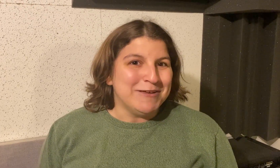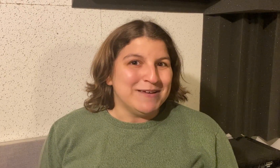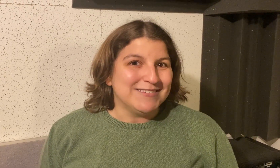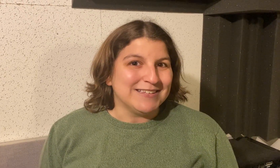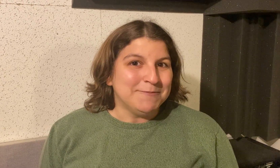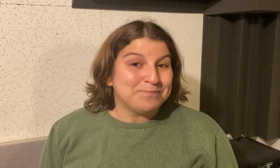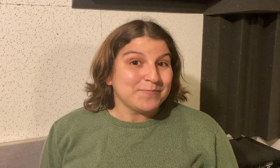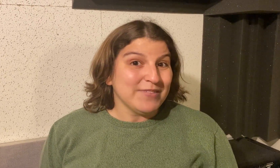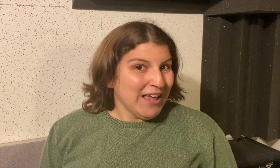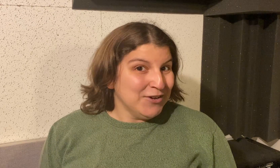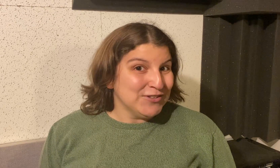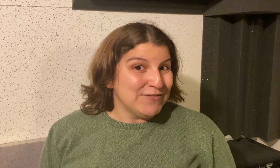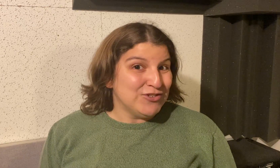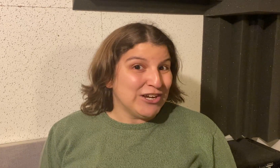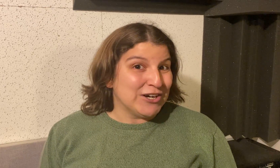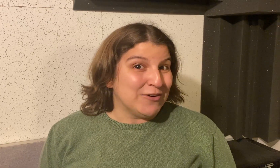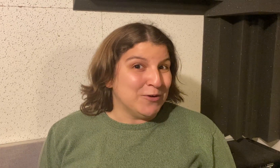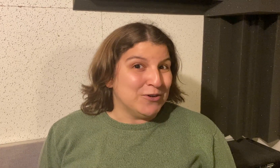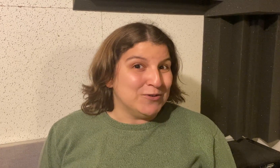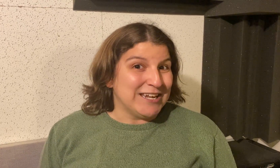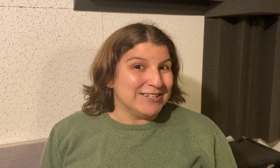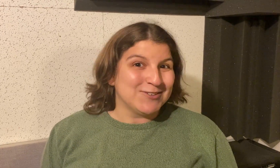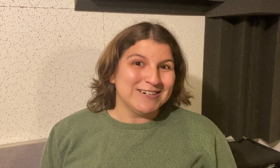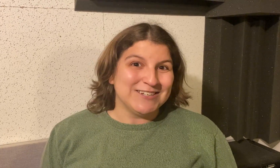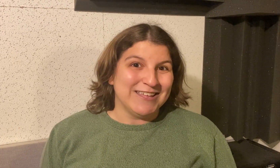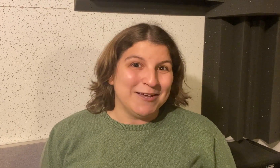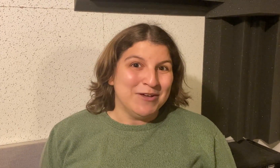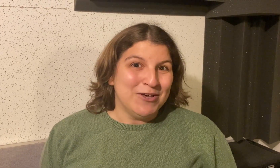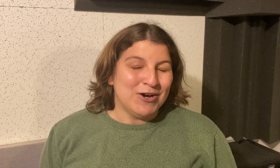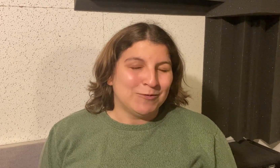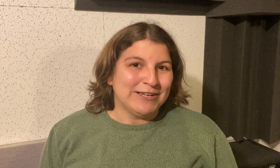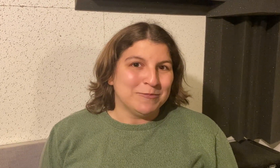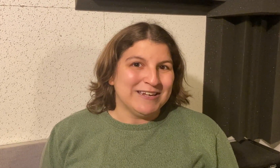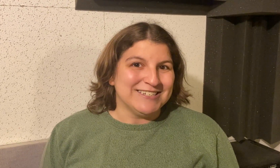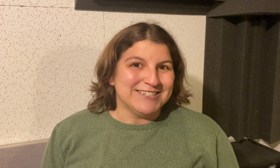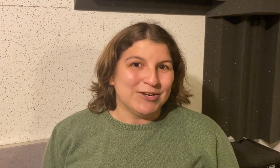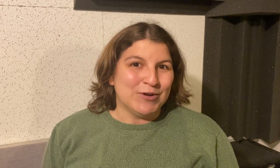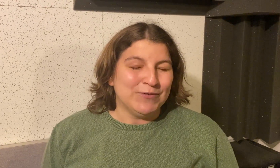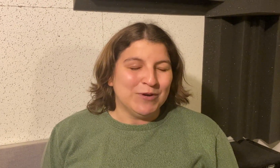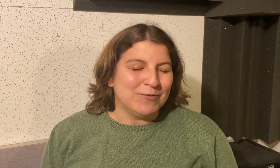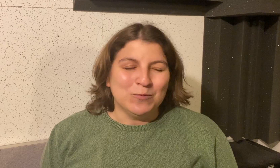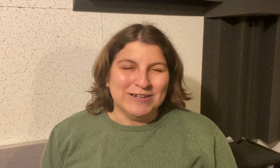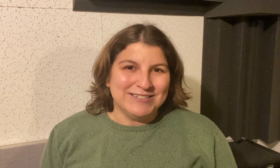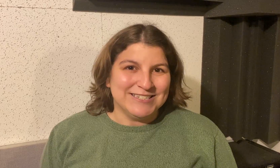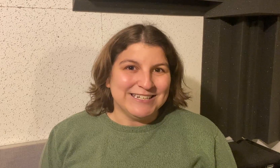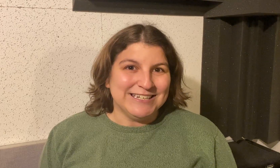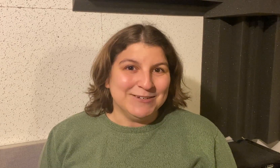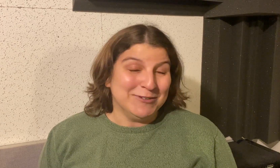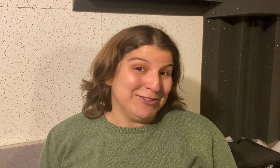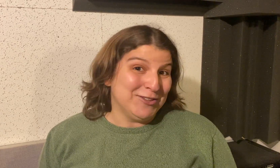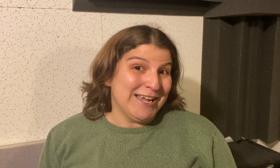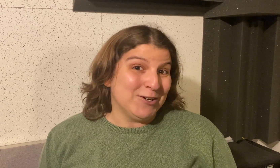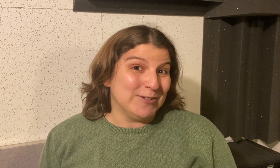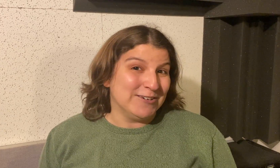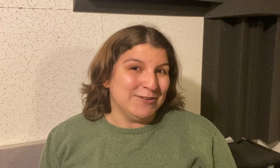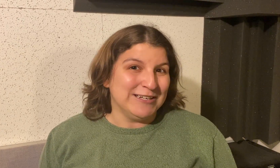spoil them immensely. I also love to share photos and stories of them on a regular basis, so if you ever want to see what